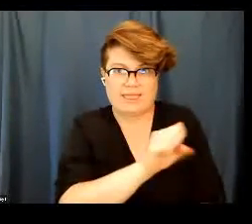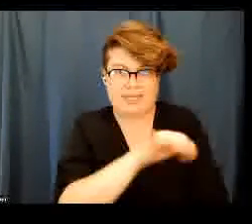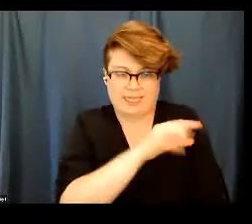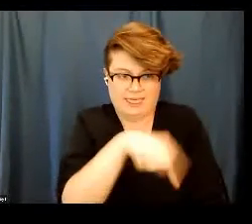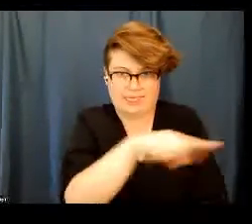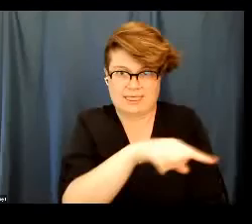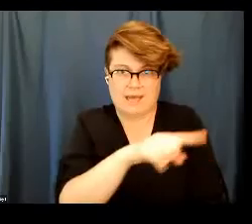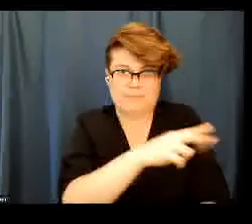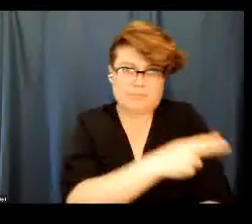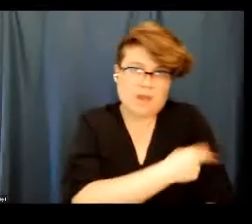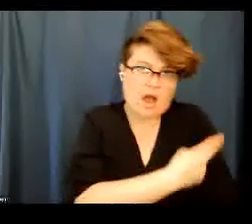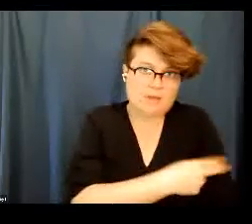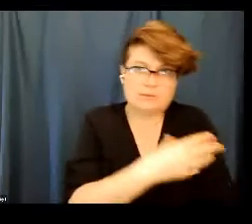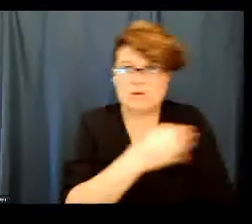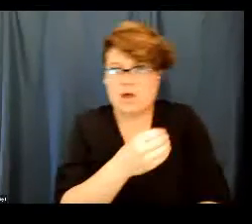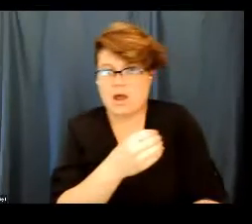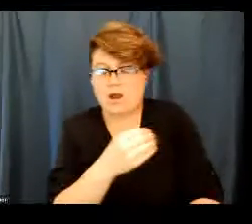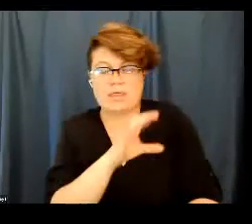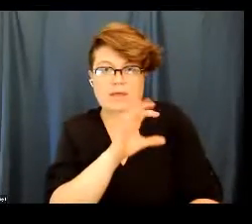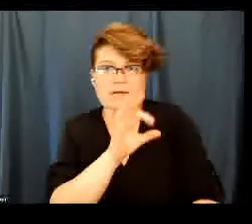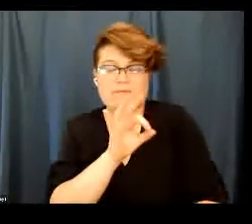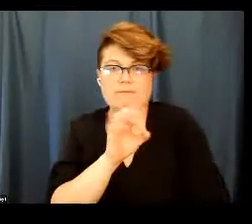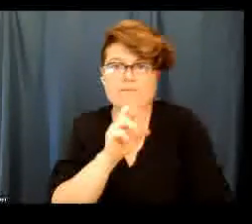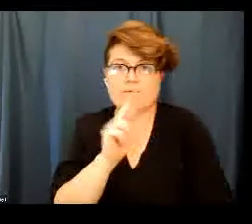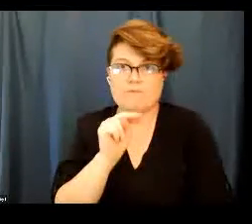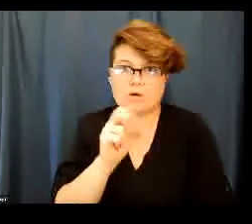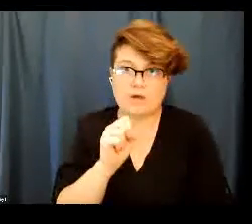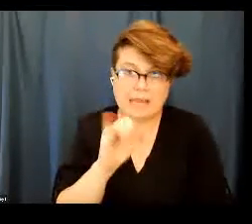cross collaboration happening.